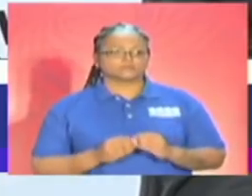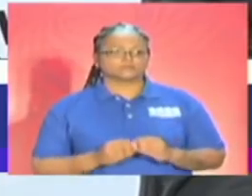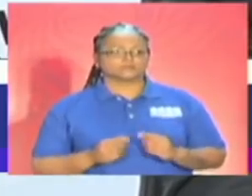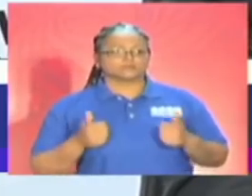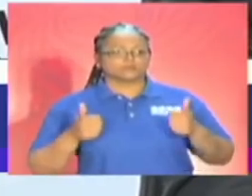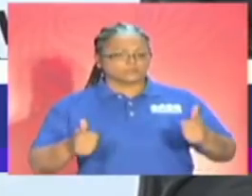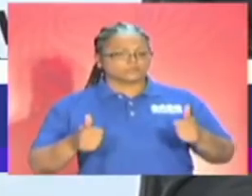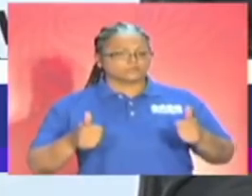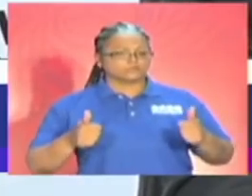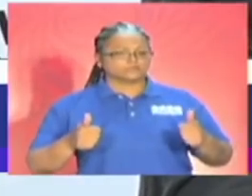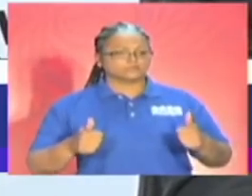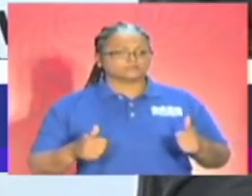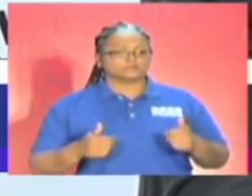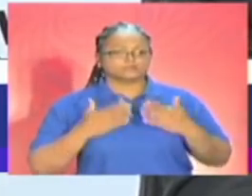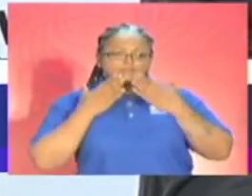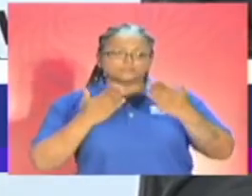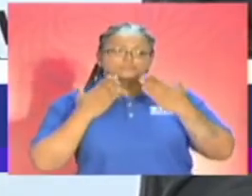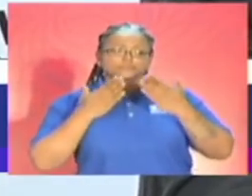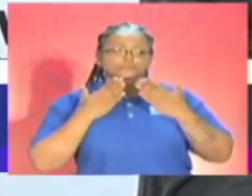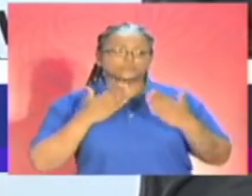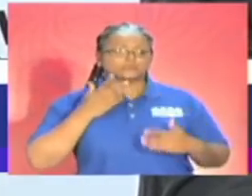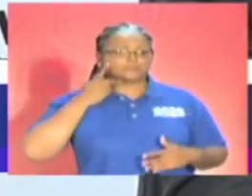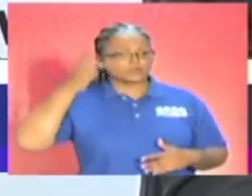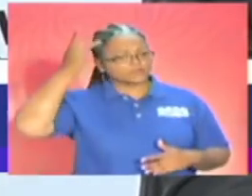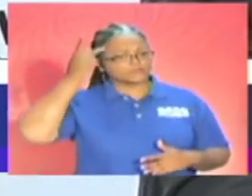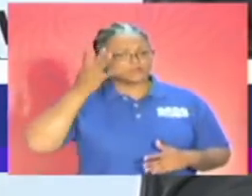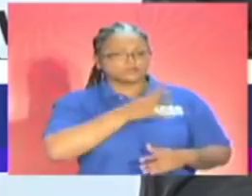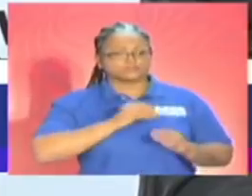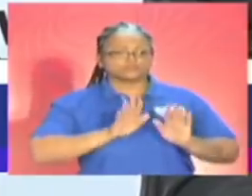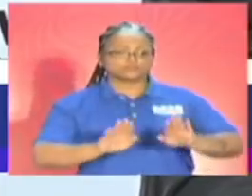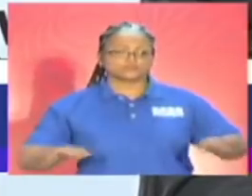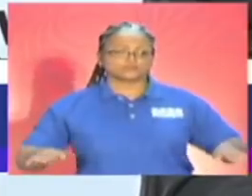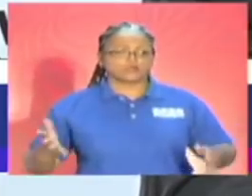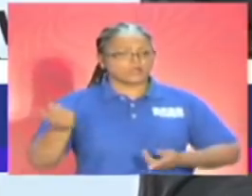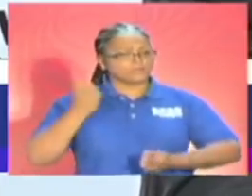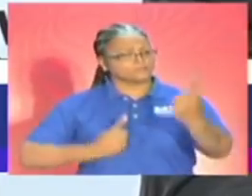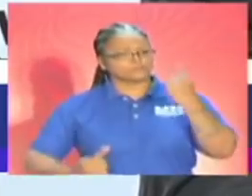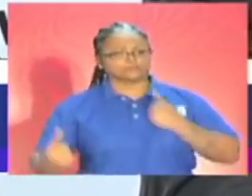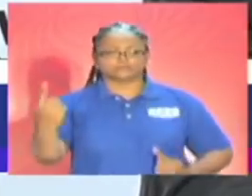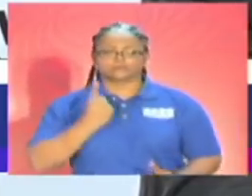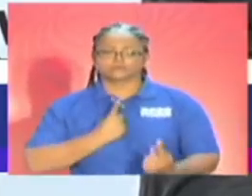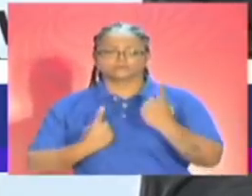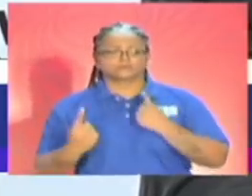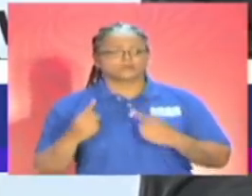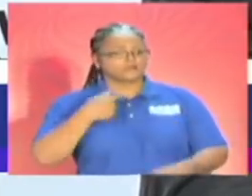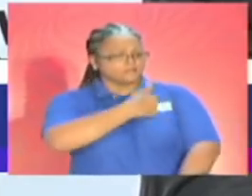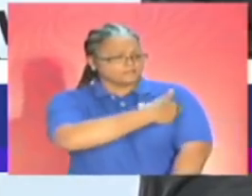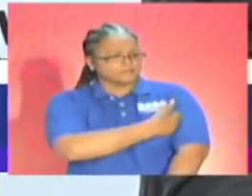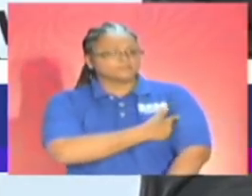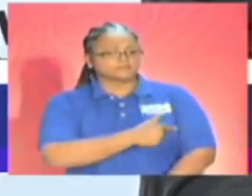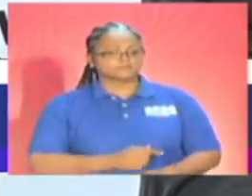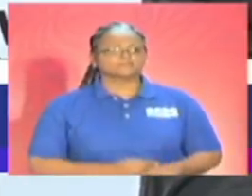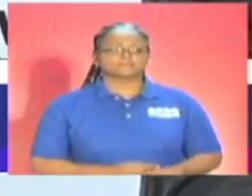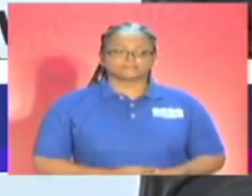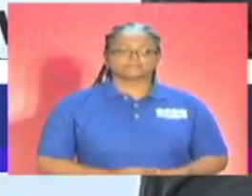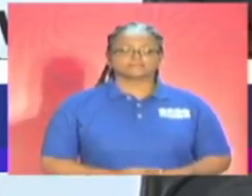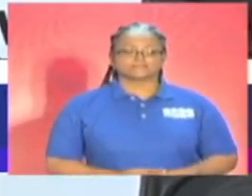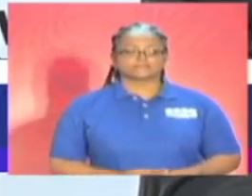we are really thanking the parents and the children for coming out and continuing to do so. And we hope to get to our target in the shortest possible space of